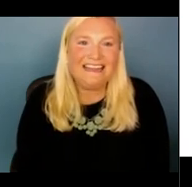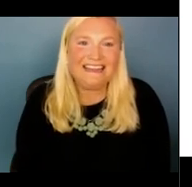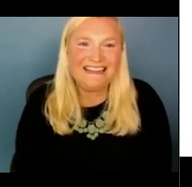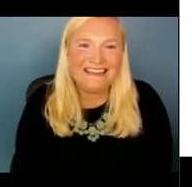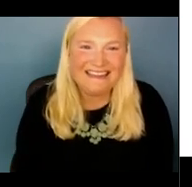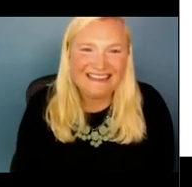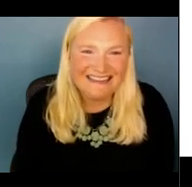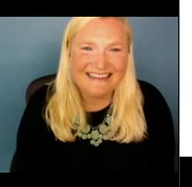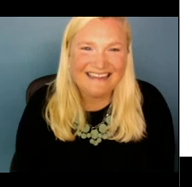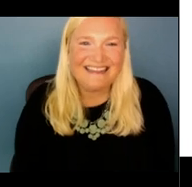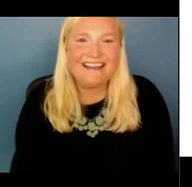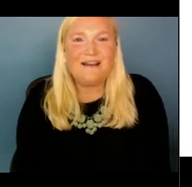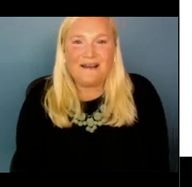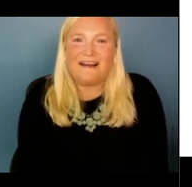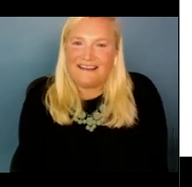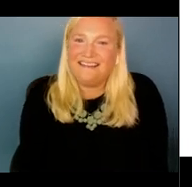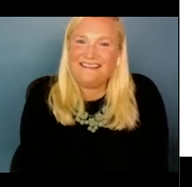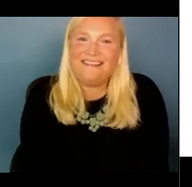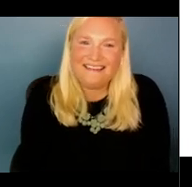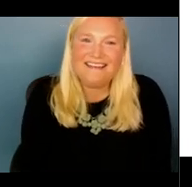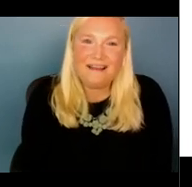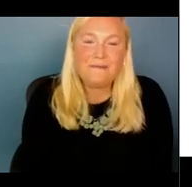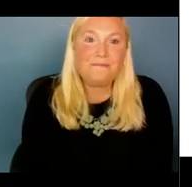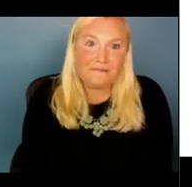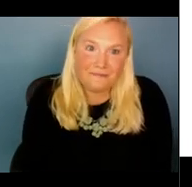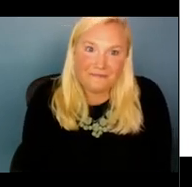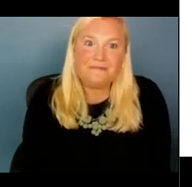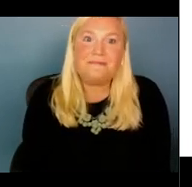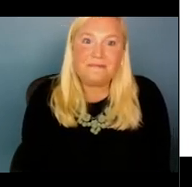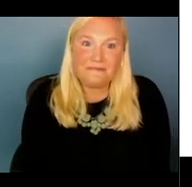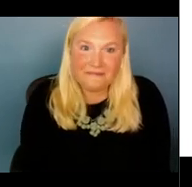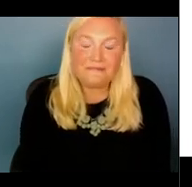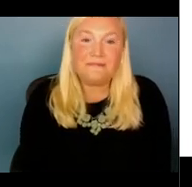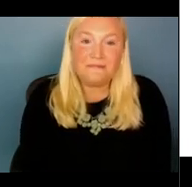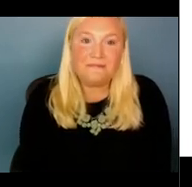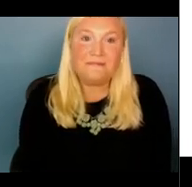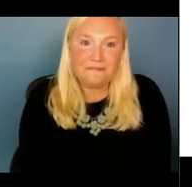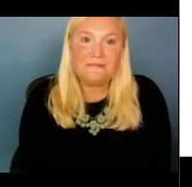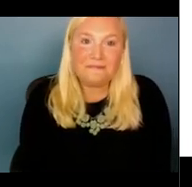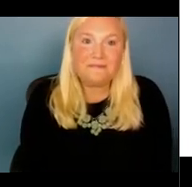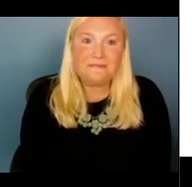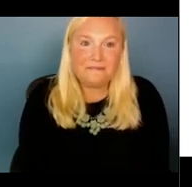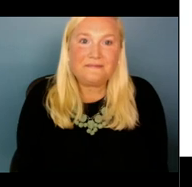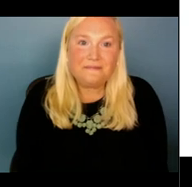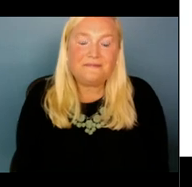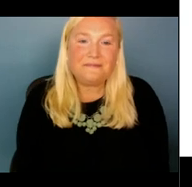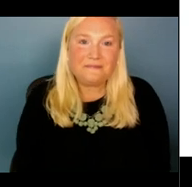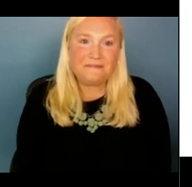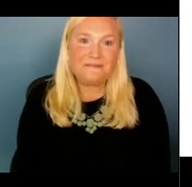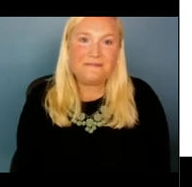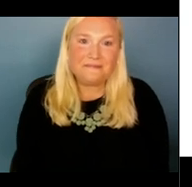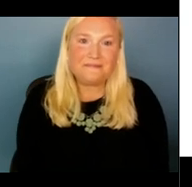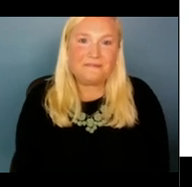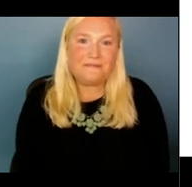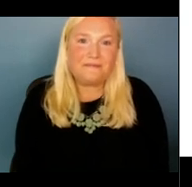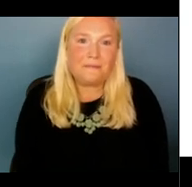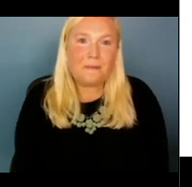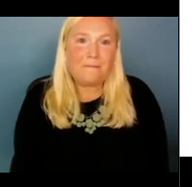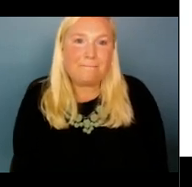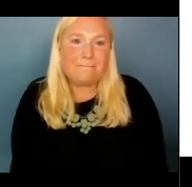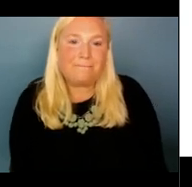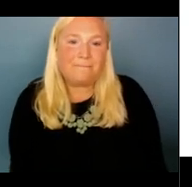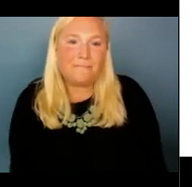topics? Oh, it is, because it's one that comes up so often, right? Because there's a lot of reasons that a kid might